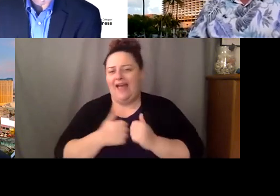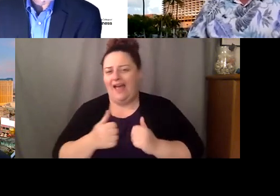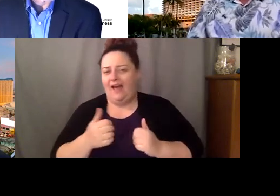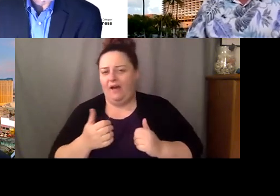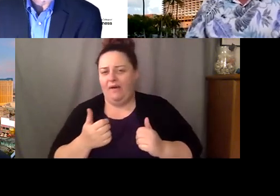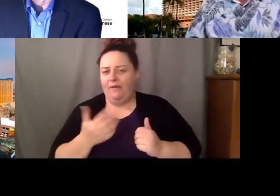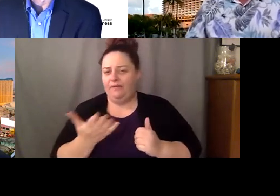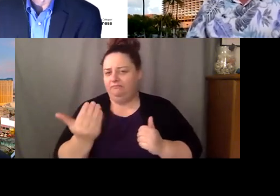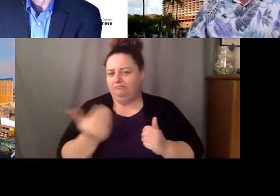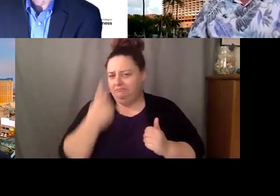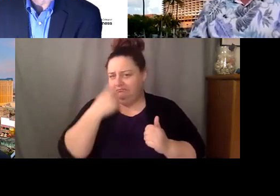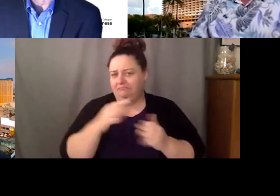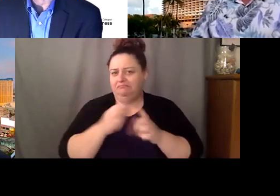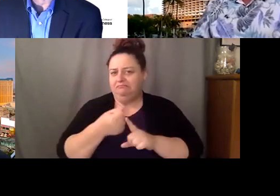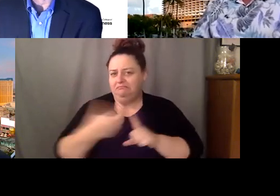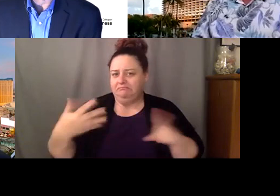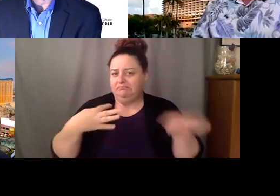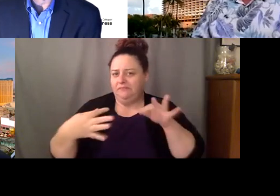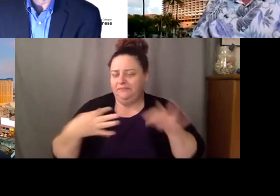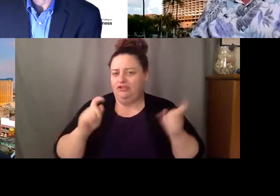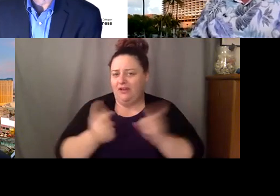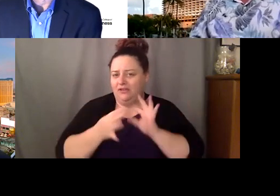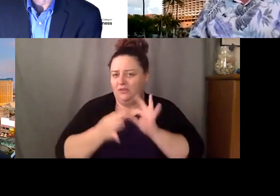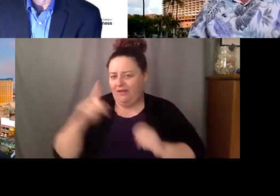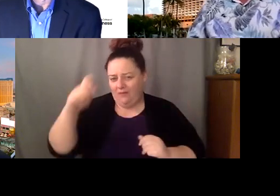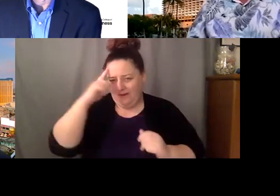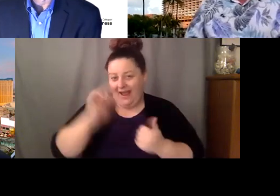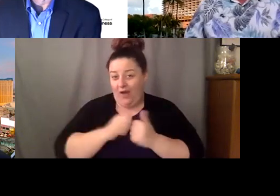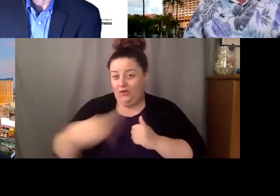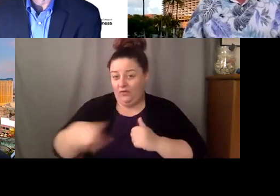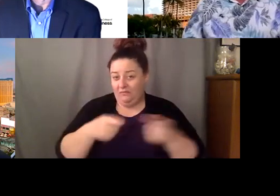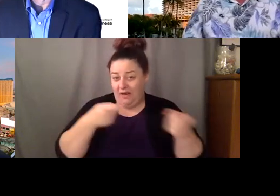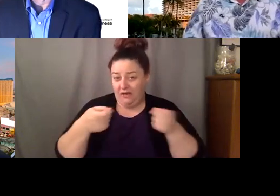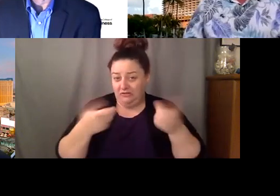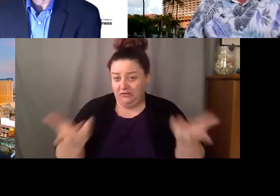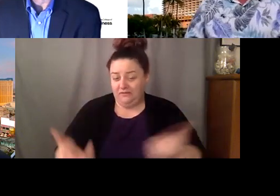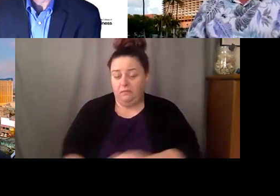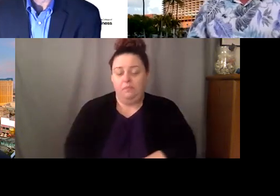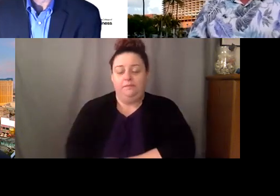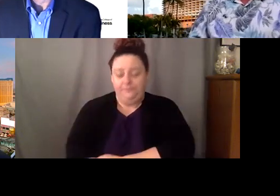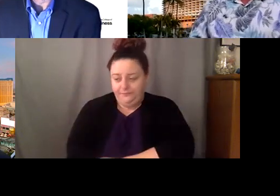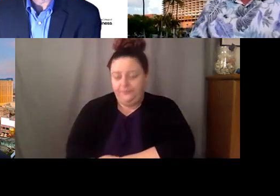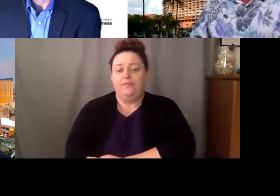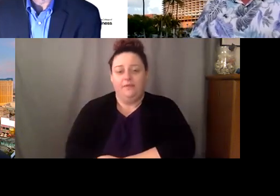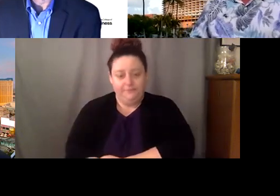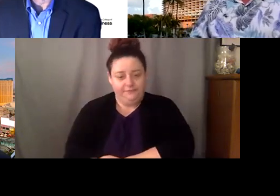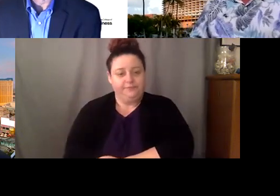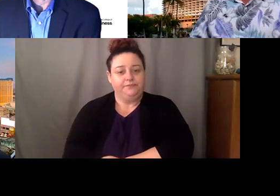changing, those changes within the government? Sure. So, you know, there's been